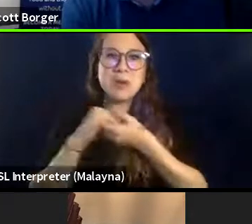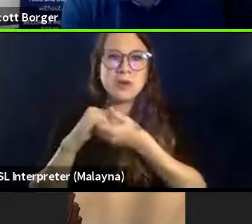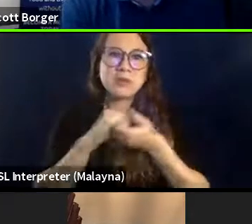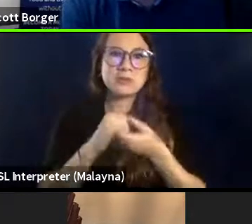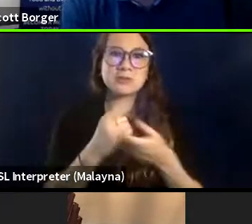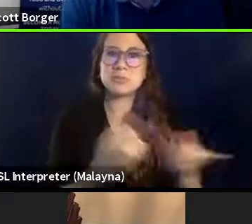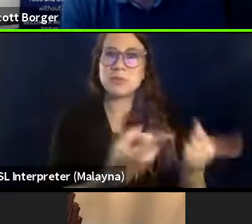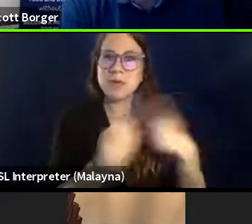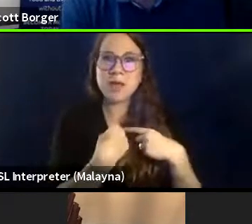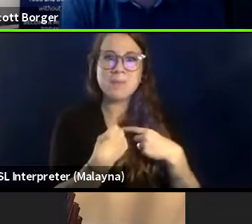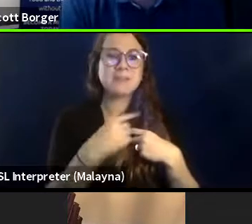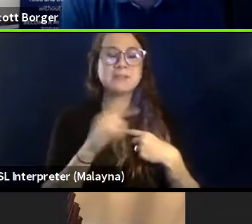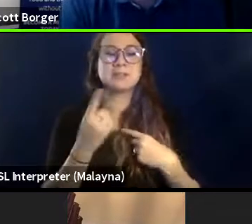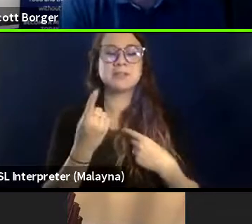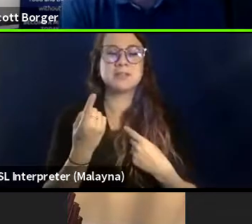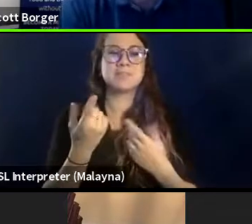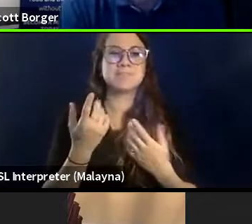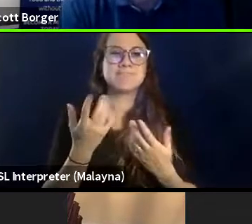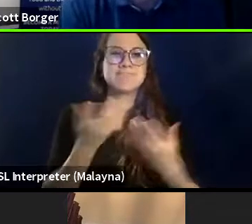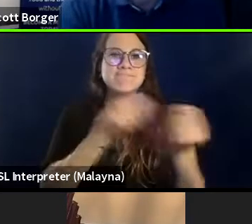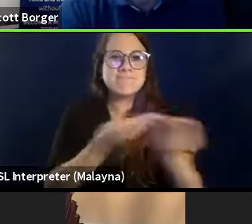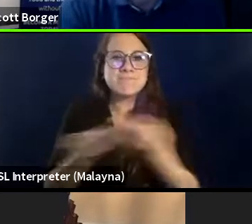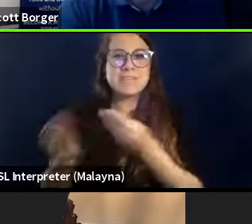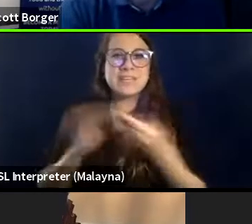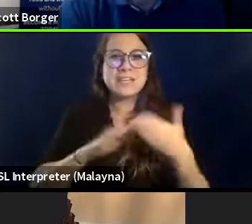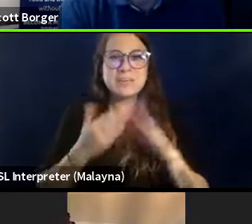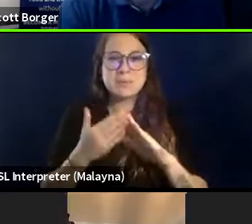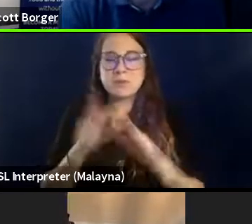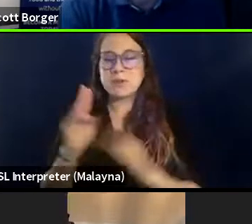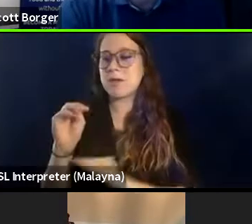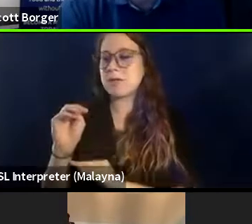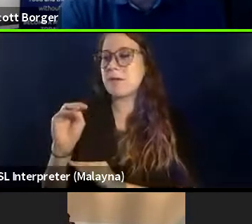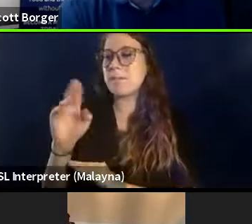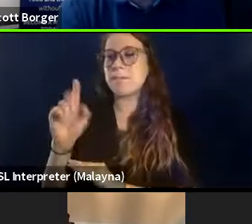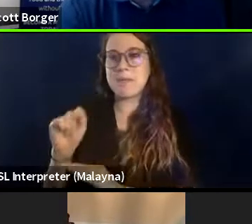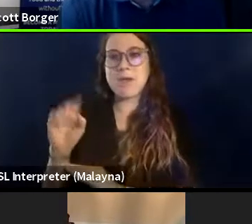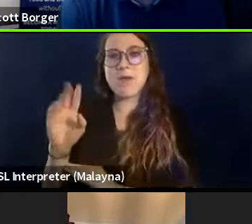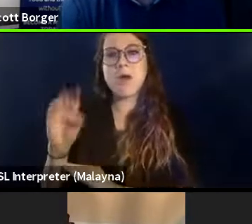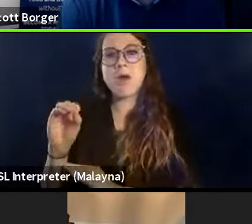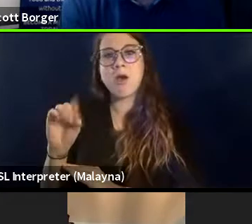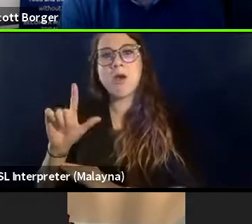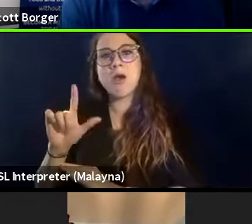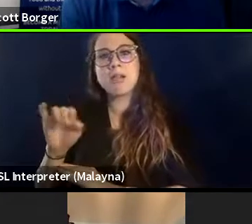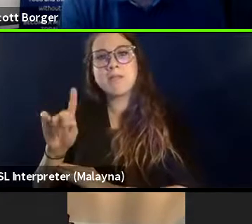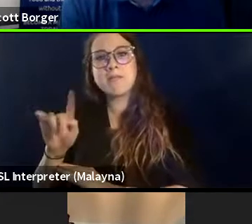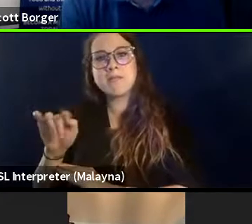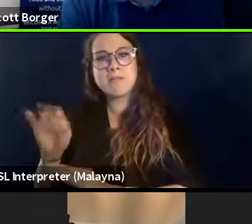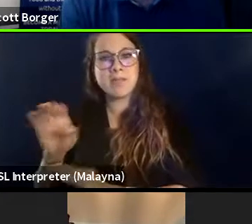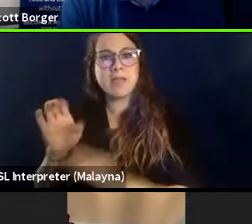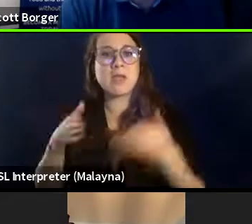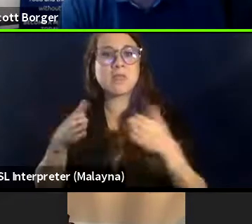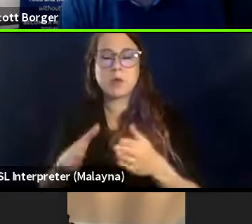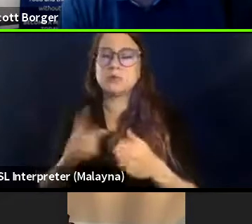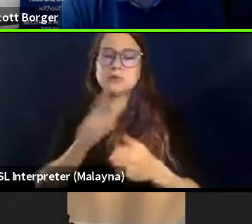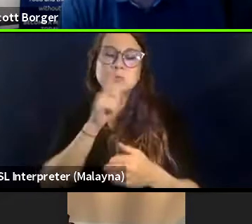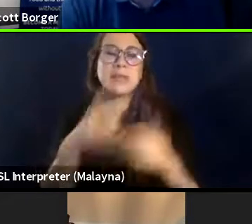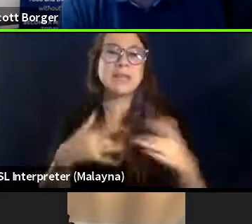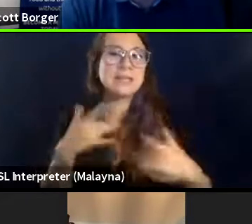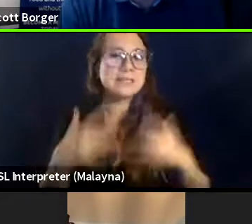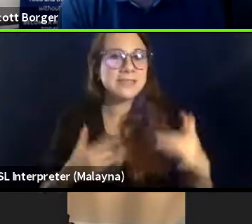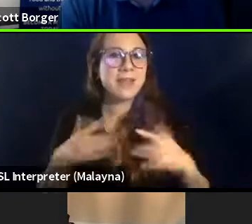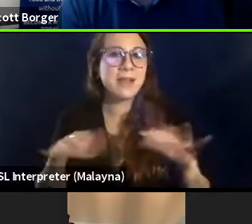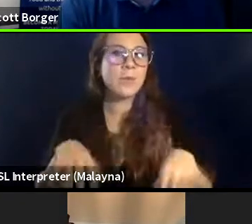location and to be able to just feed the community there on Mount Olivet Road. And so we are really excited to be able to do these